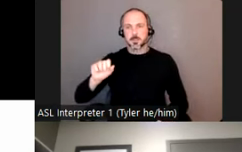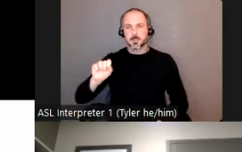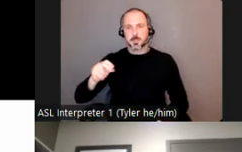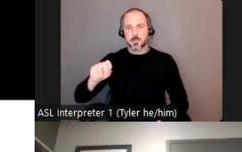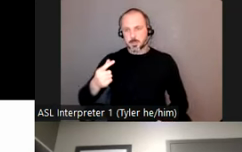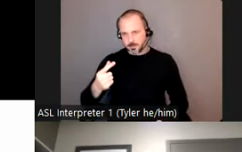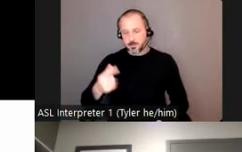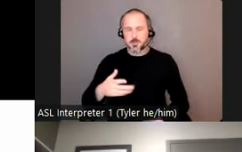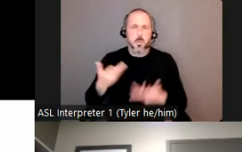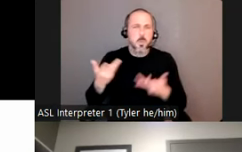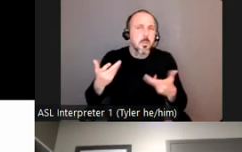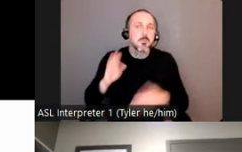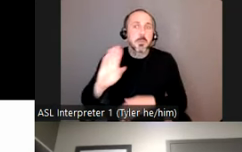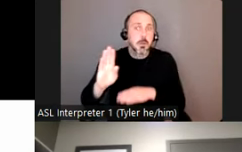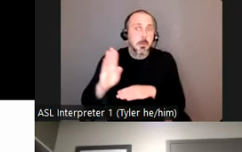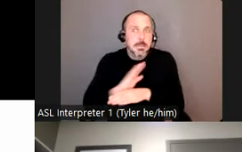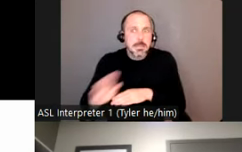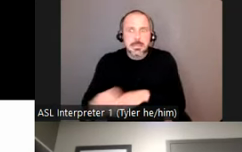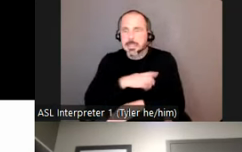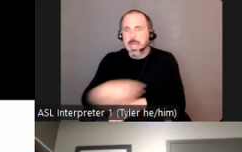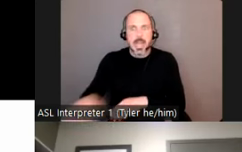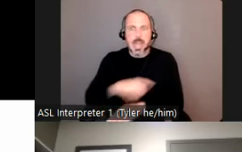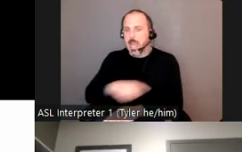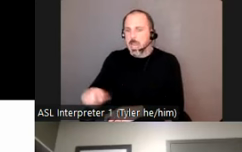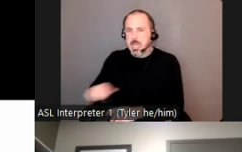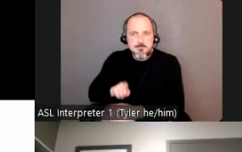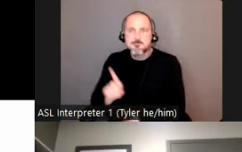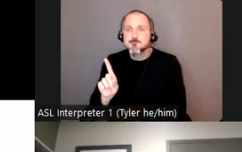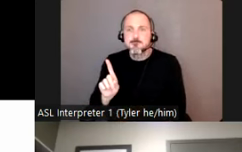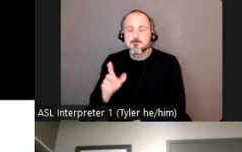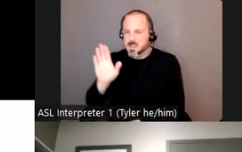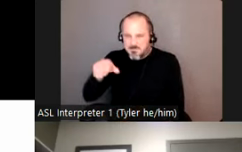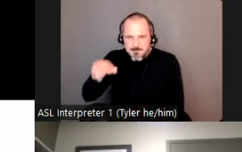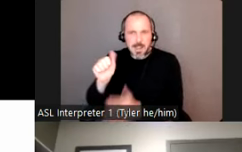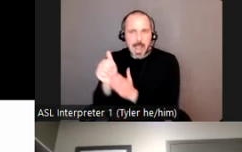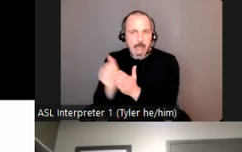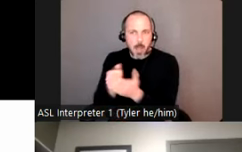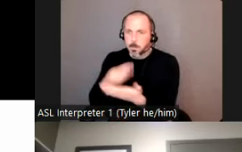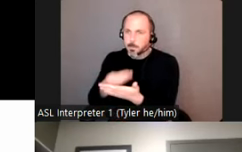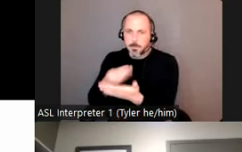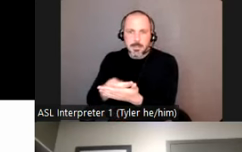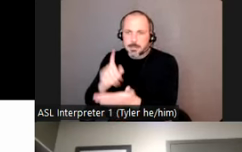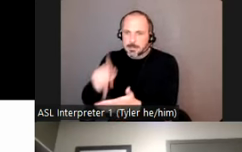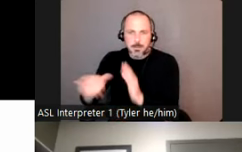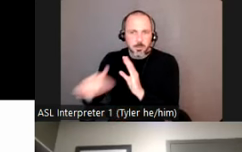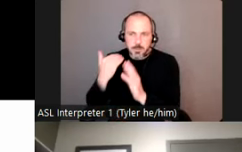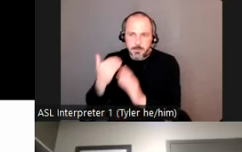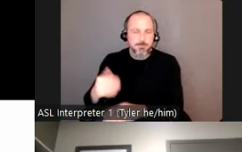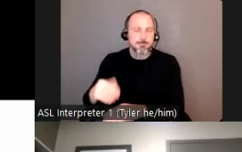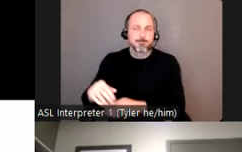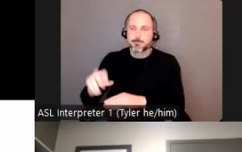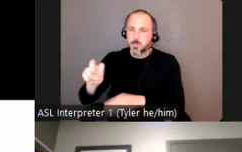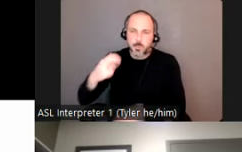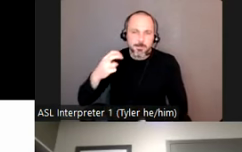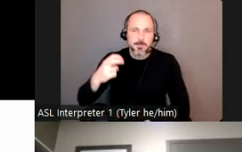where they ask you to send money to an account. The account has been altered, where